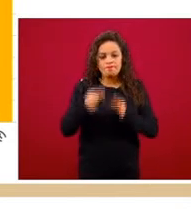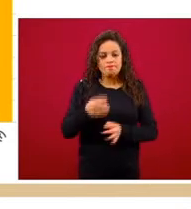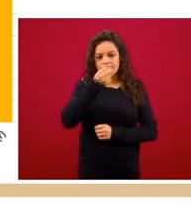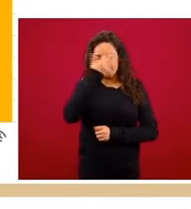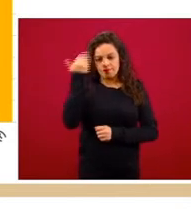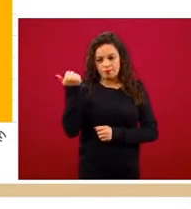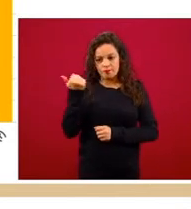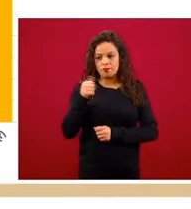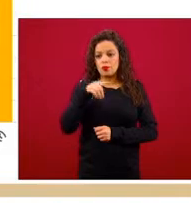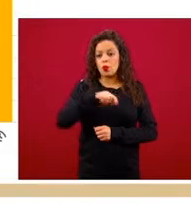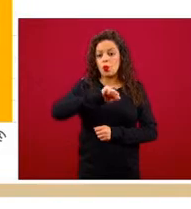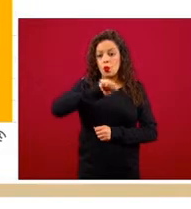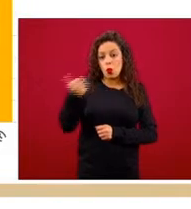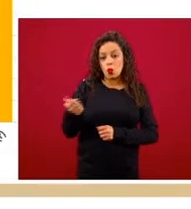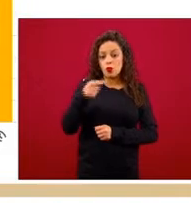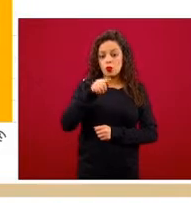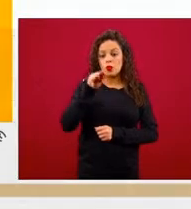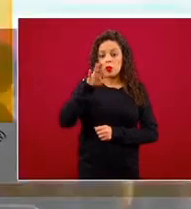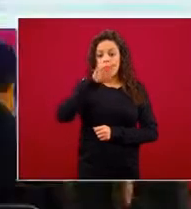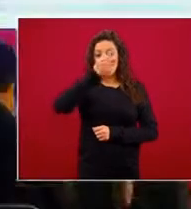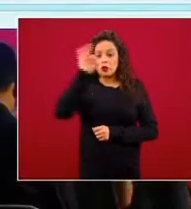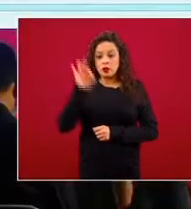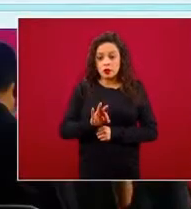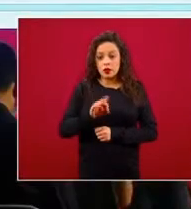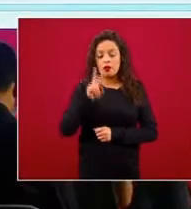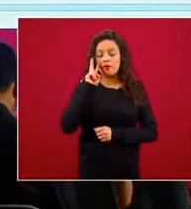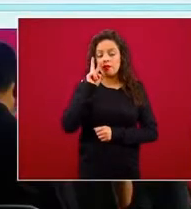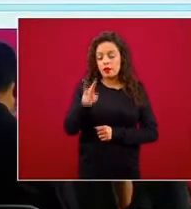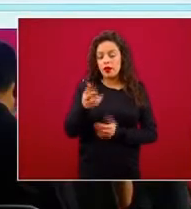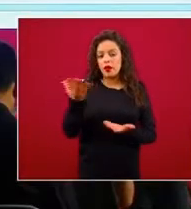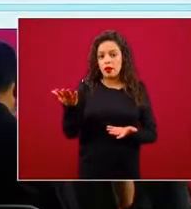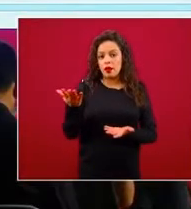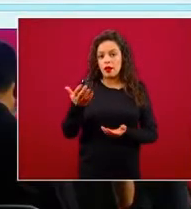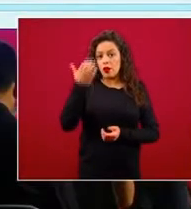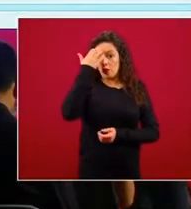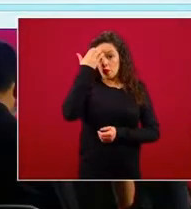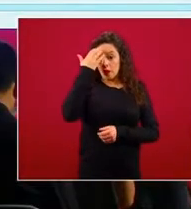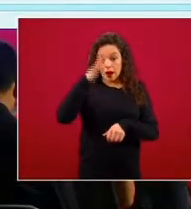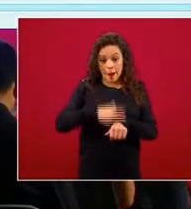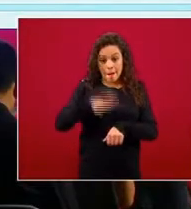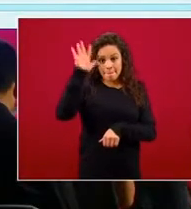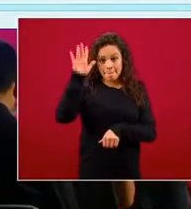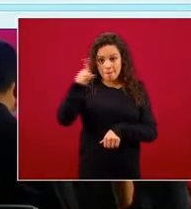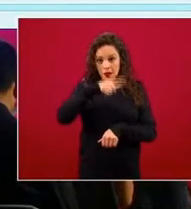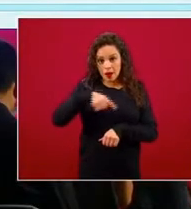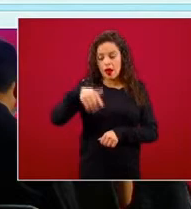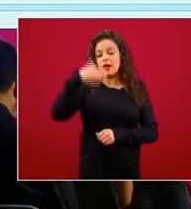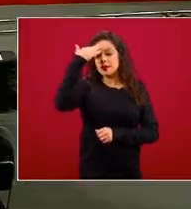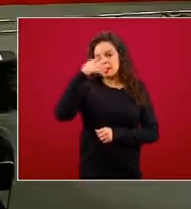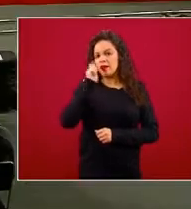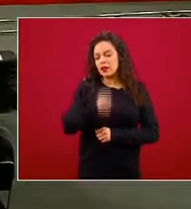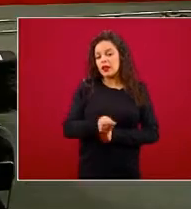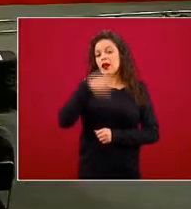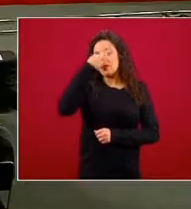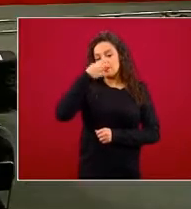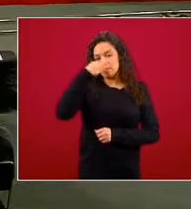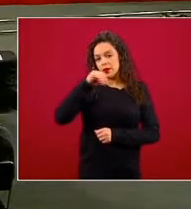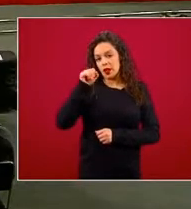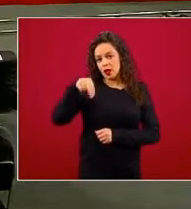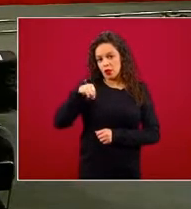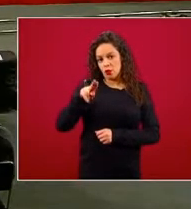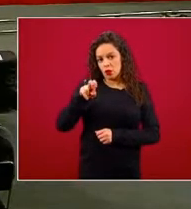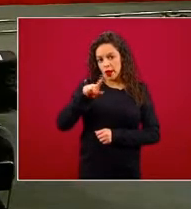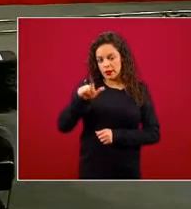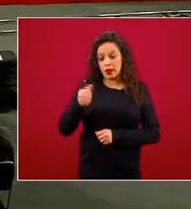seen from causes that are specified. The most obvious one, flu. Here we're going to concentrate on flu and